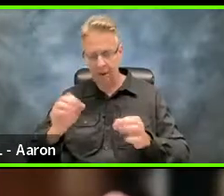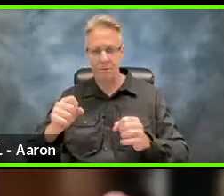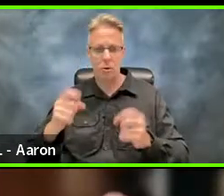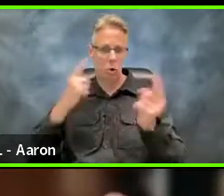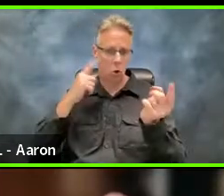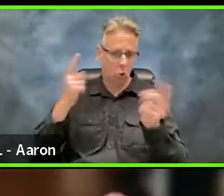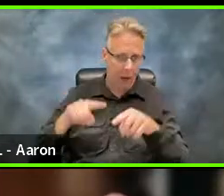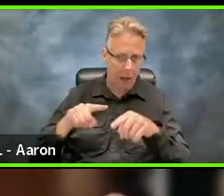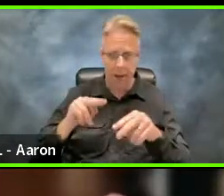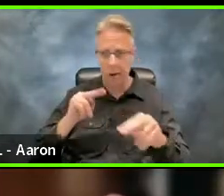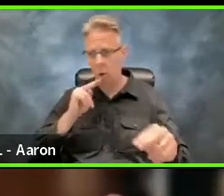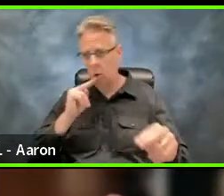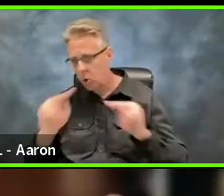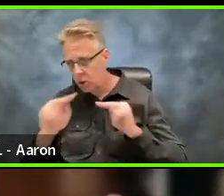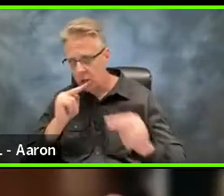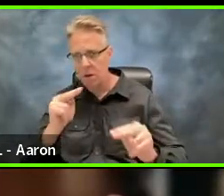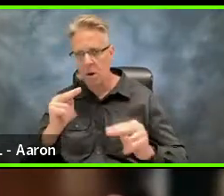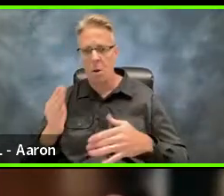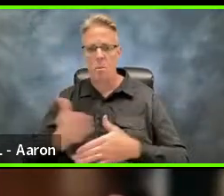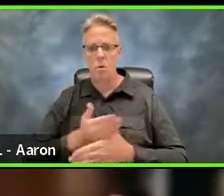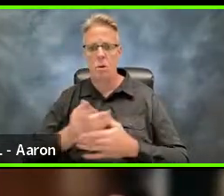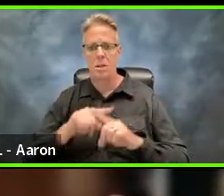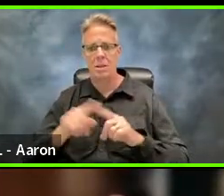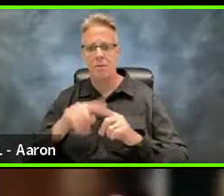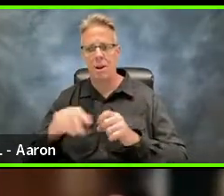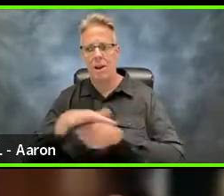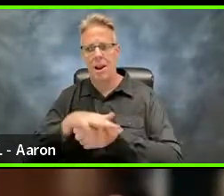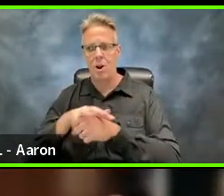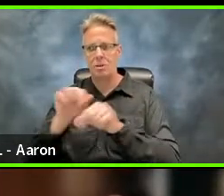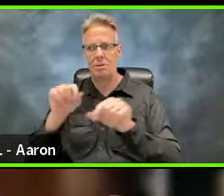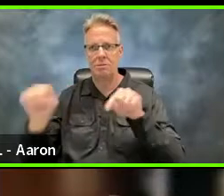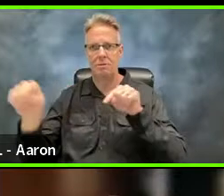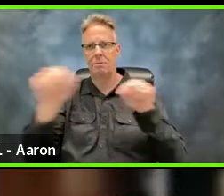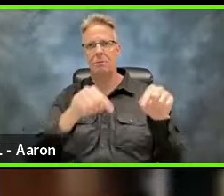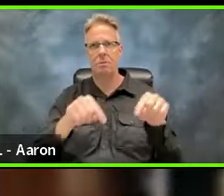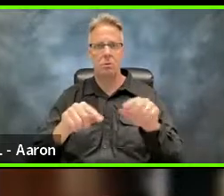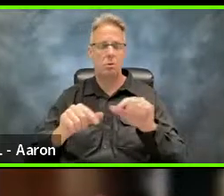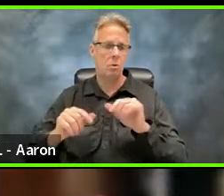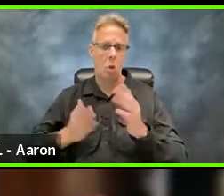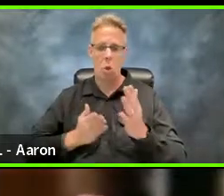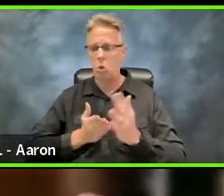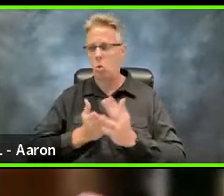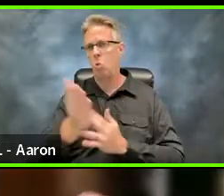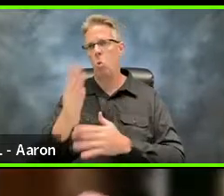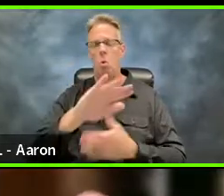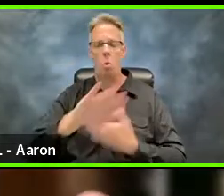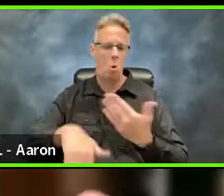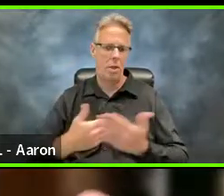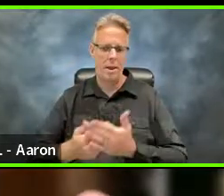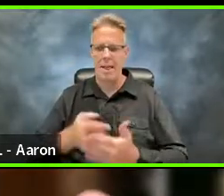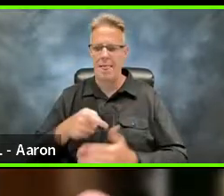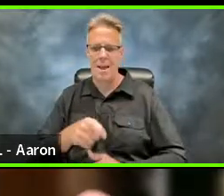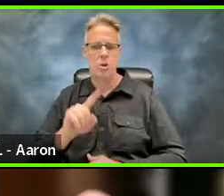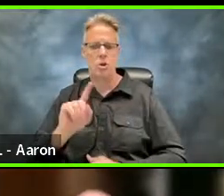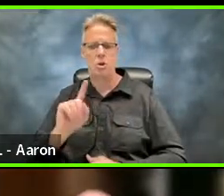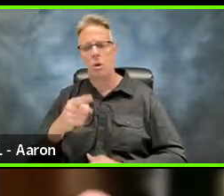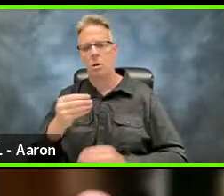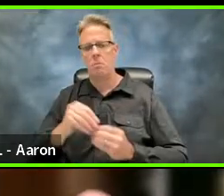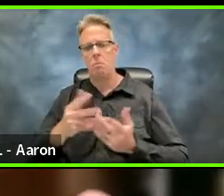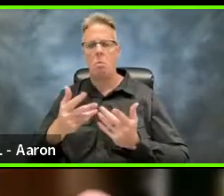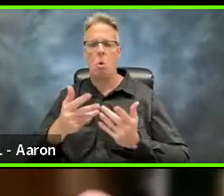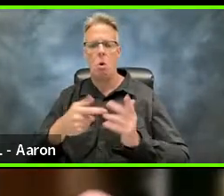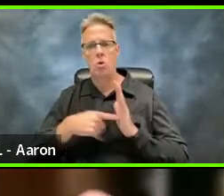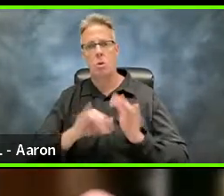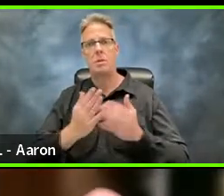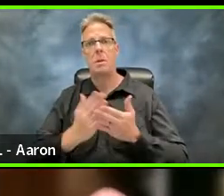or negotiated between these jurisdictions all along the way. So this is just highlighting and formalizing some of the big